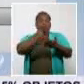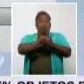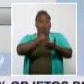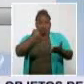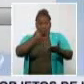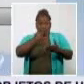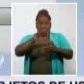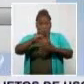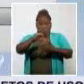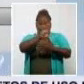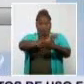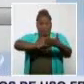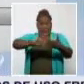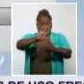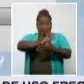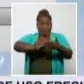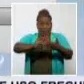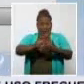represent